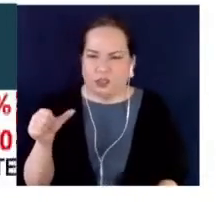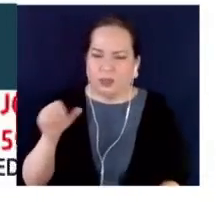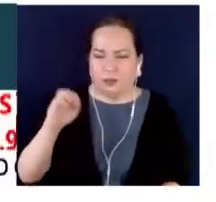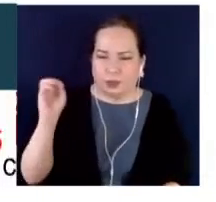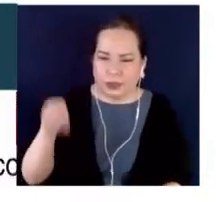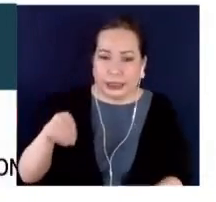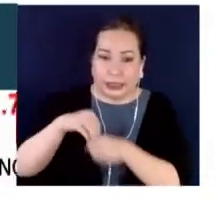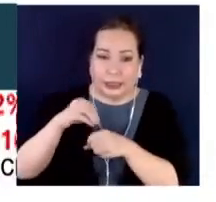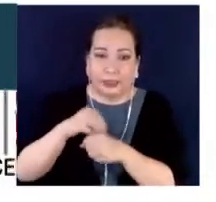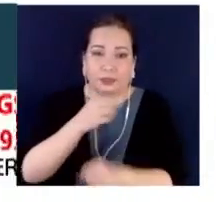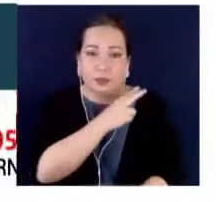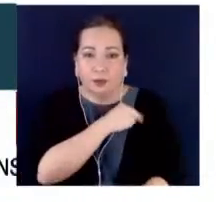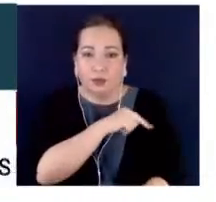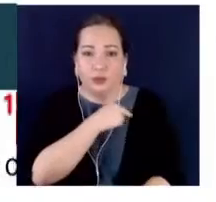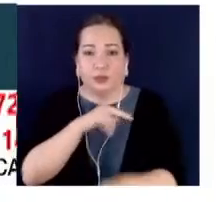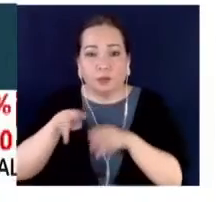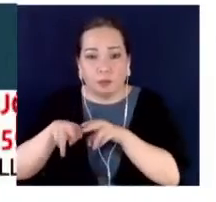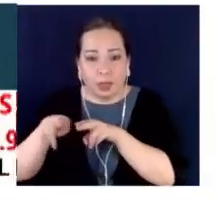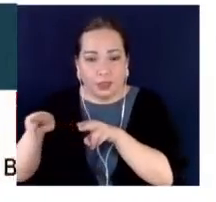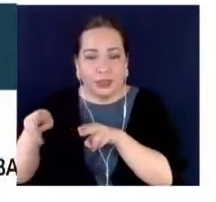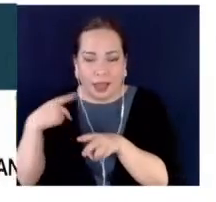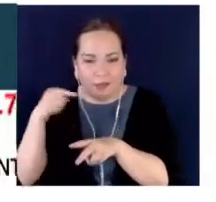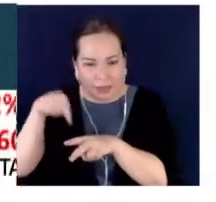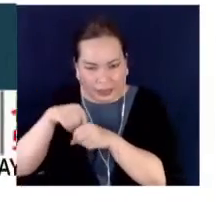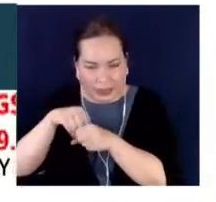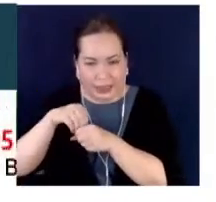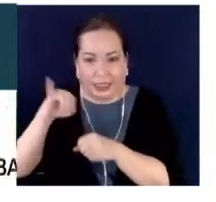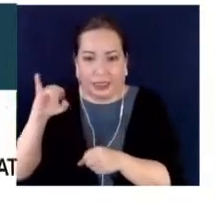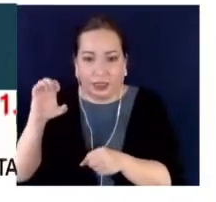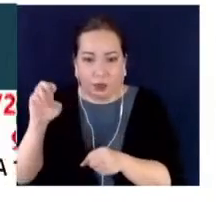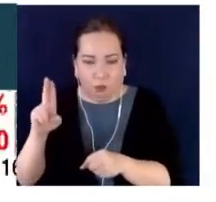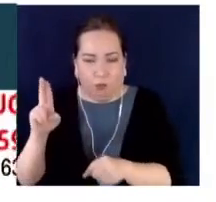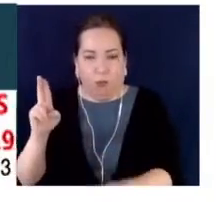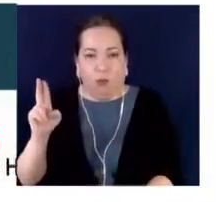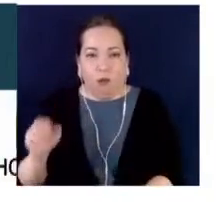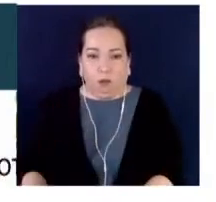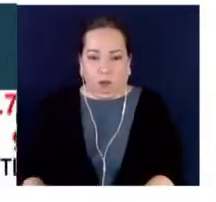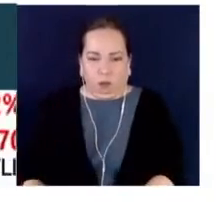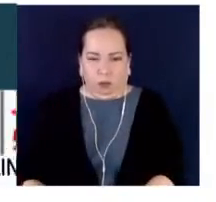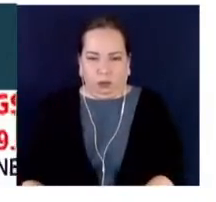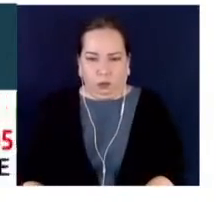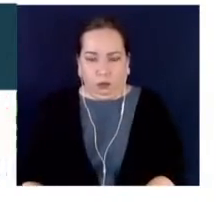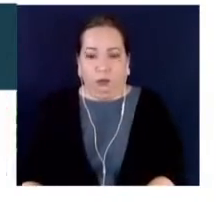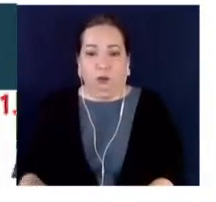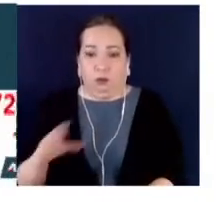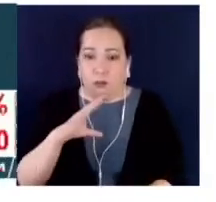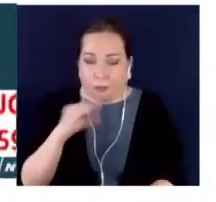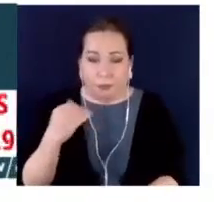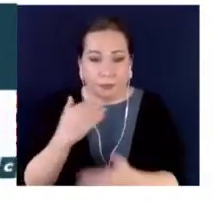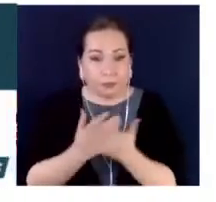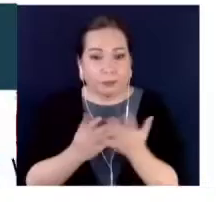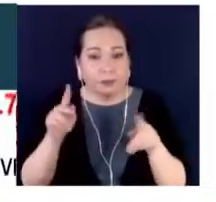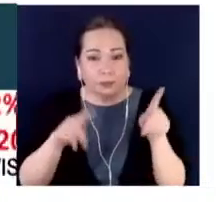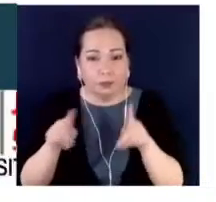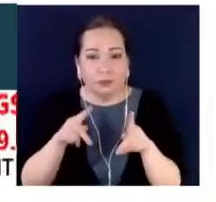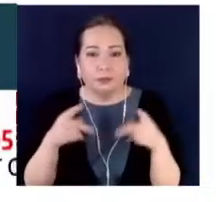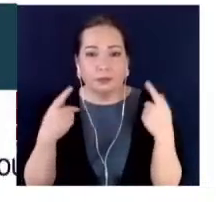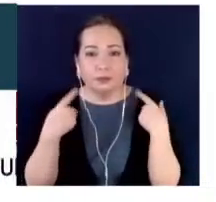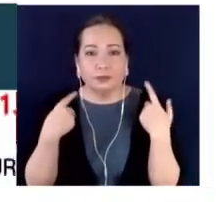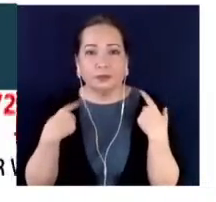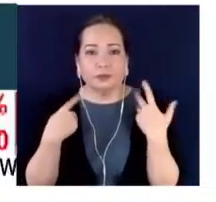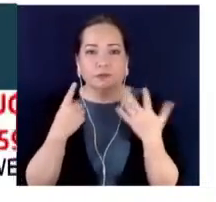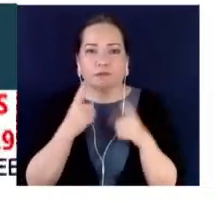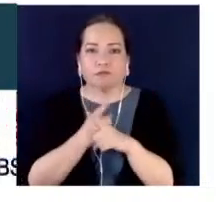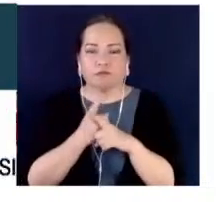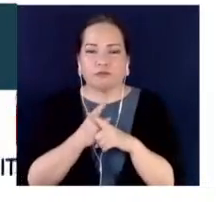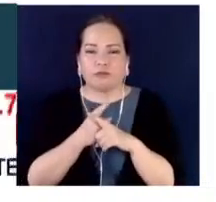the hospital beds. And then, of course, there are also people who are already in a